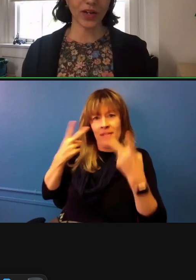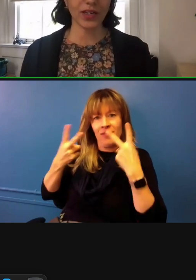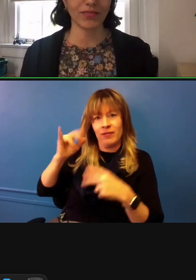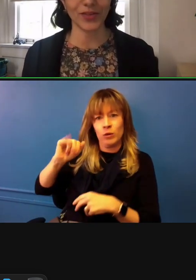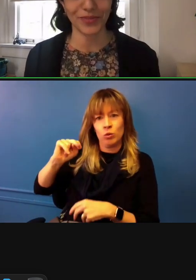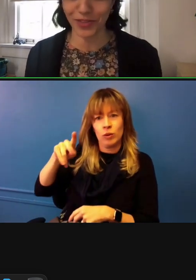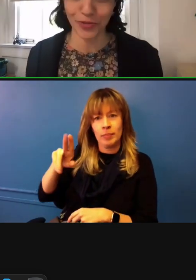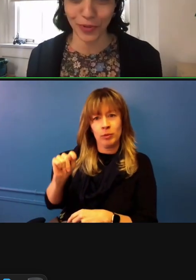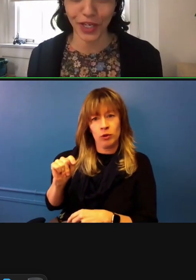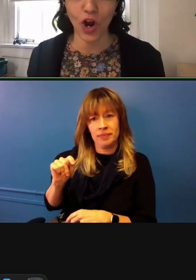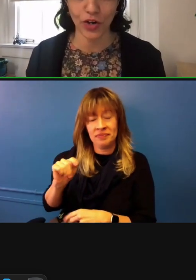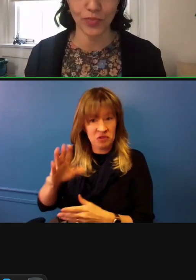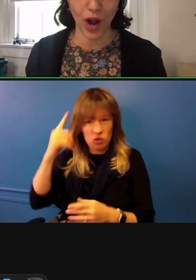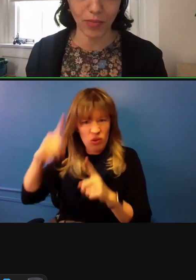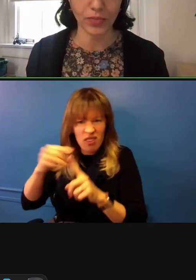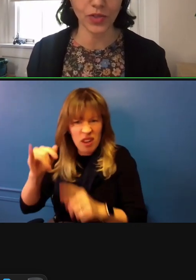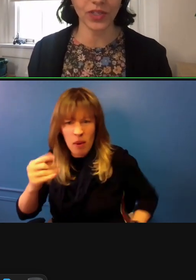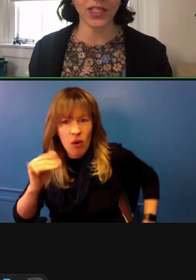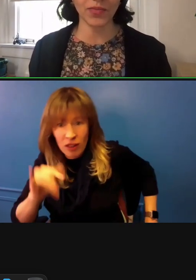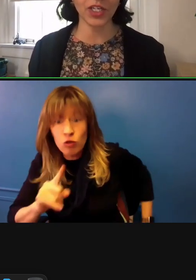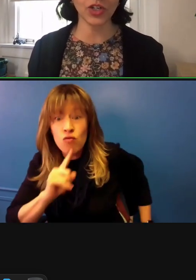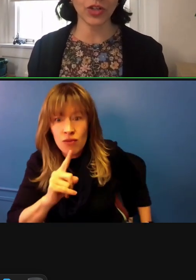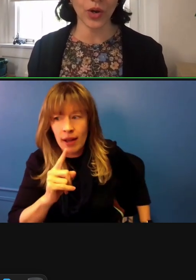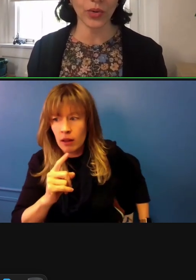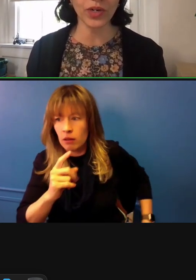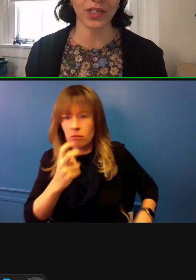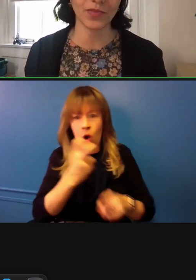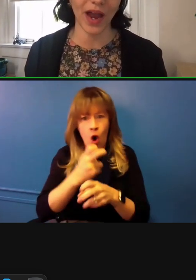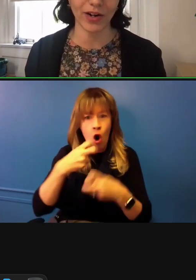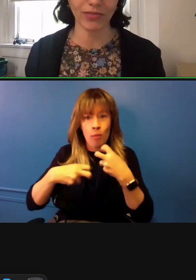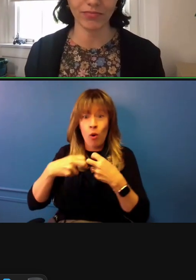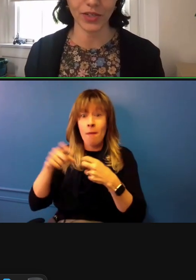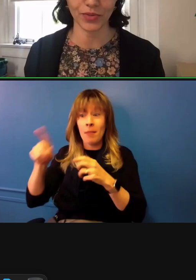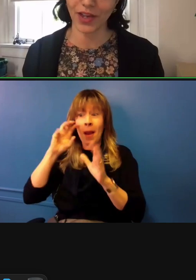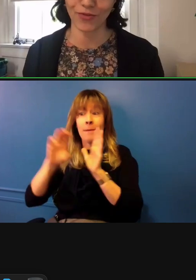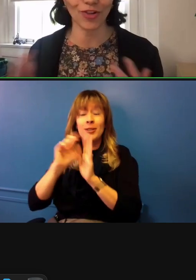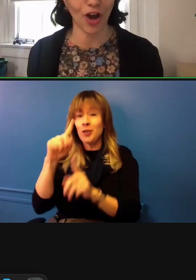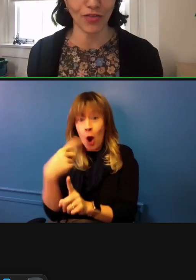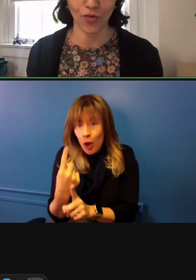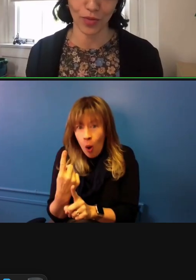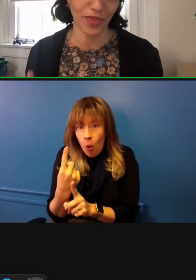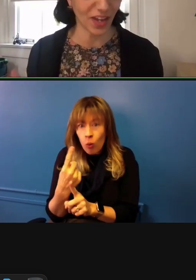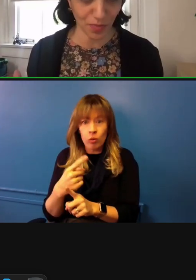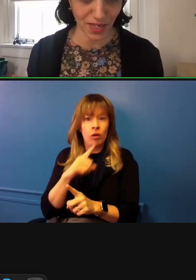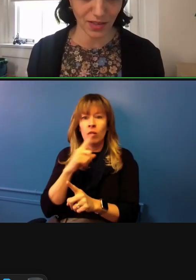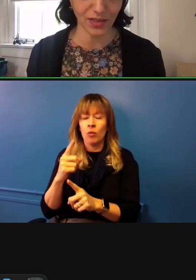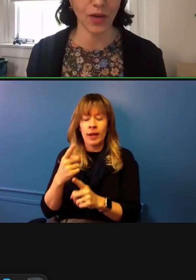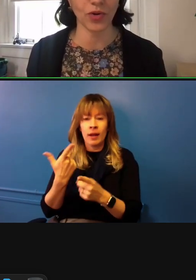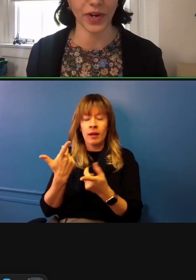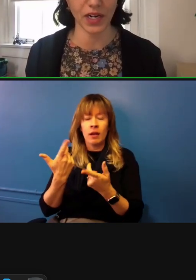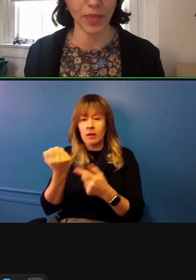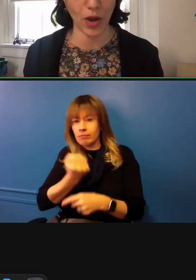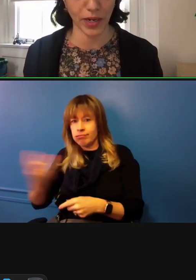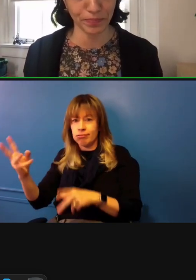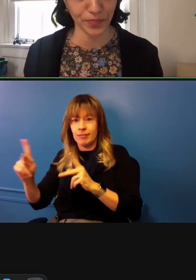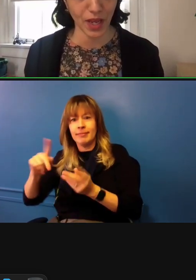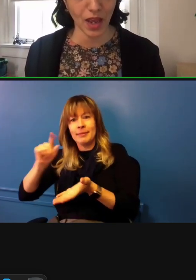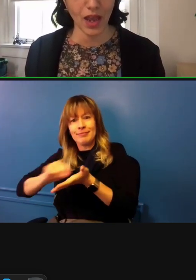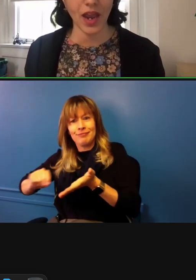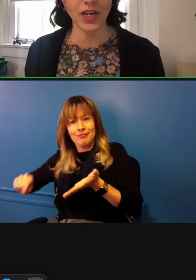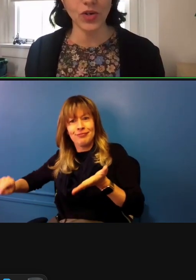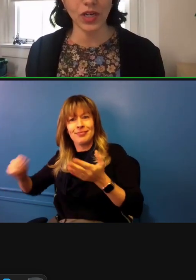If you think about it, this is a really hard problem. So this image alone inspired several long-form think pieces that were written about